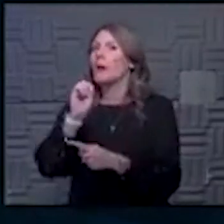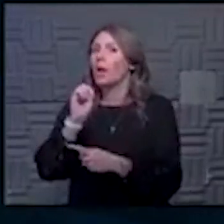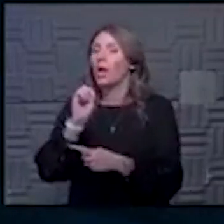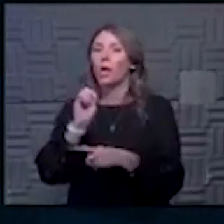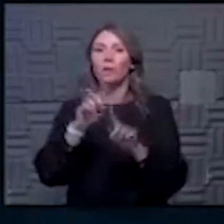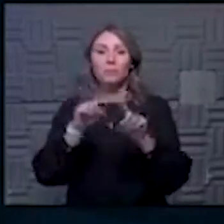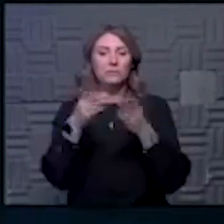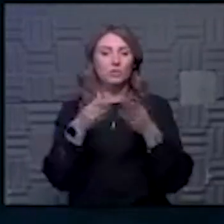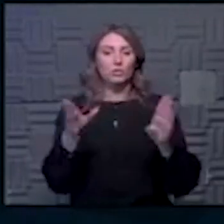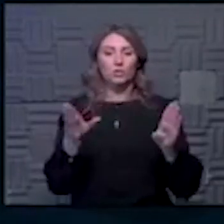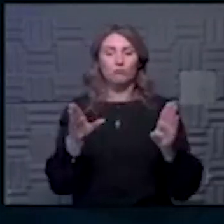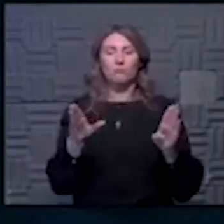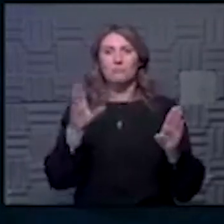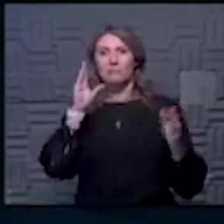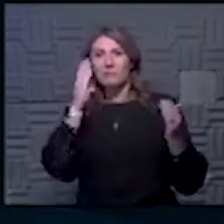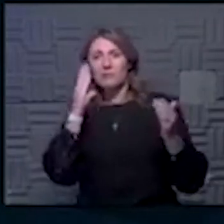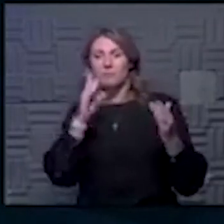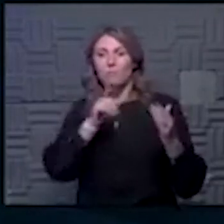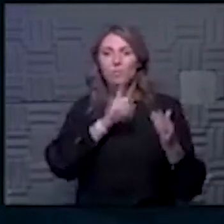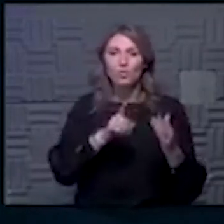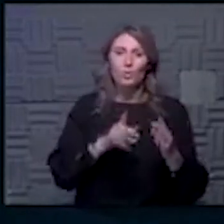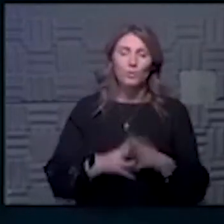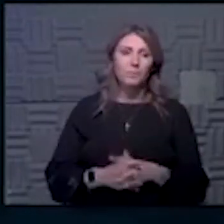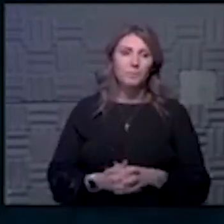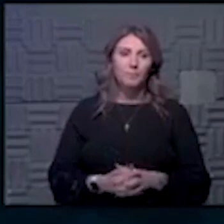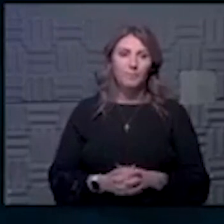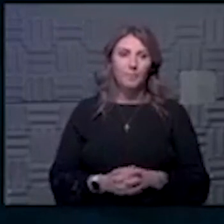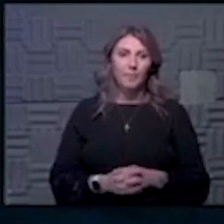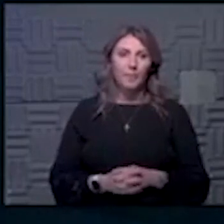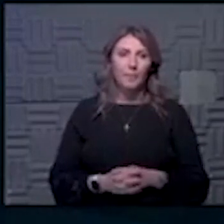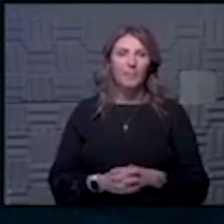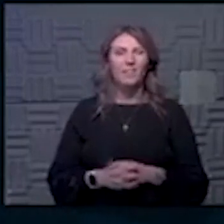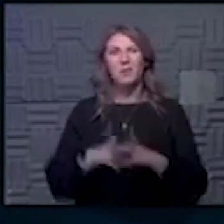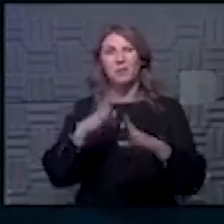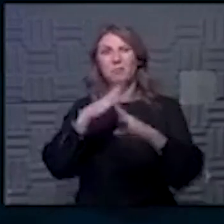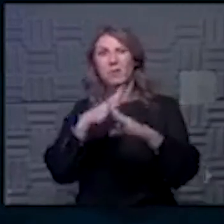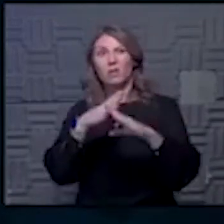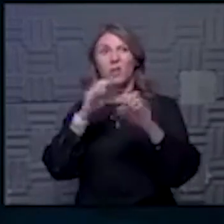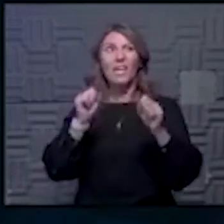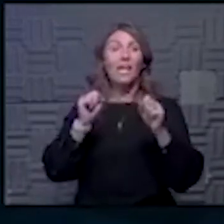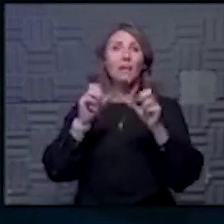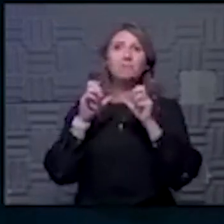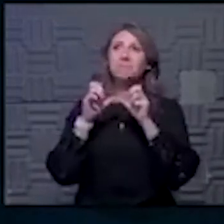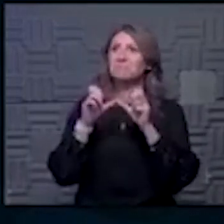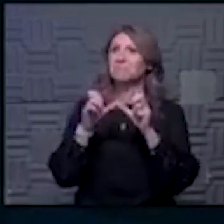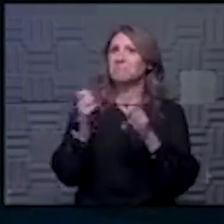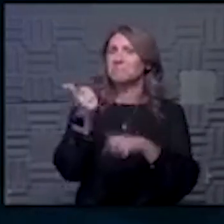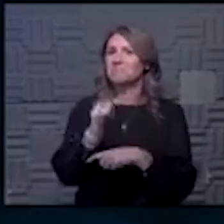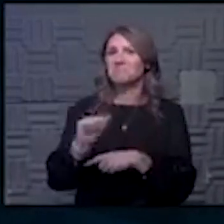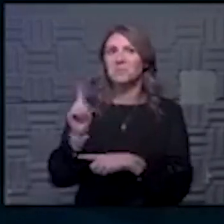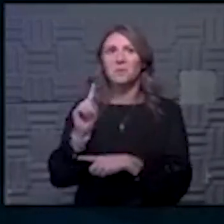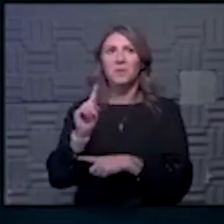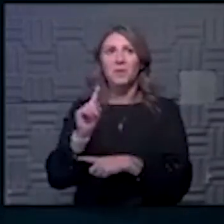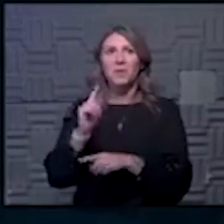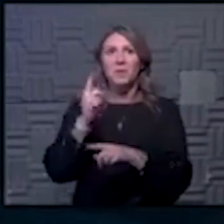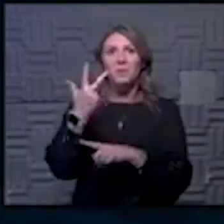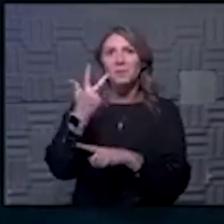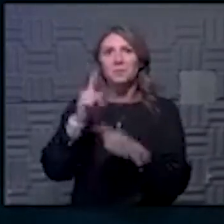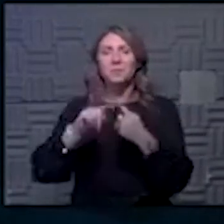general, it seems to be true that immunity seems to last anywhere from at least 3 to 5 months for